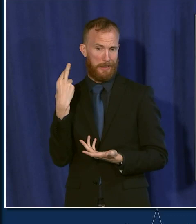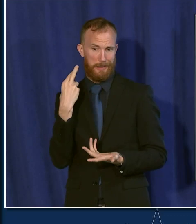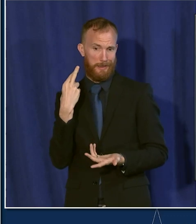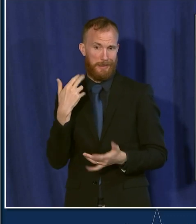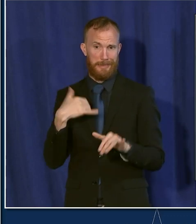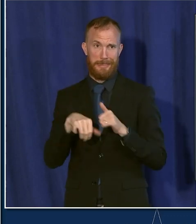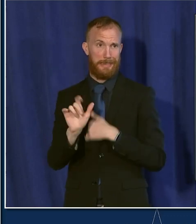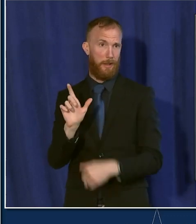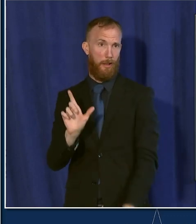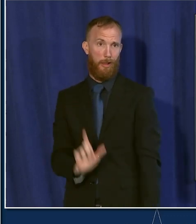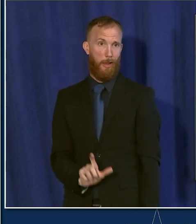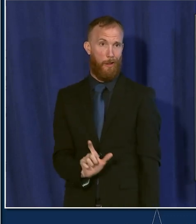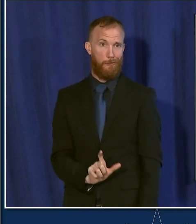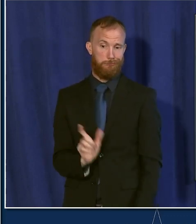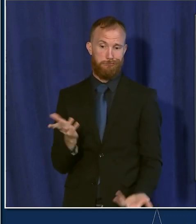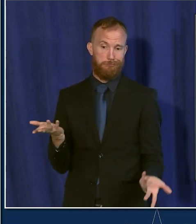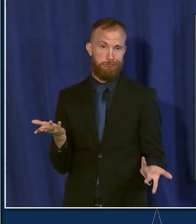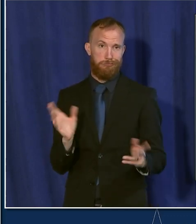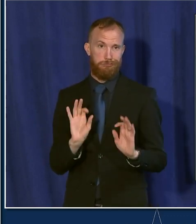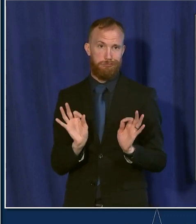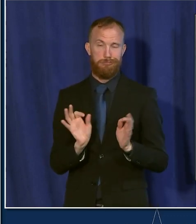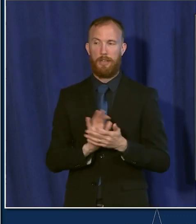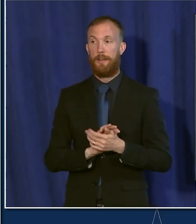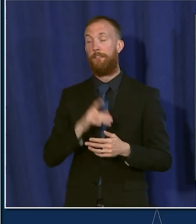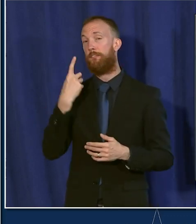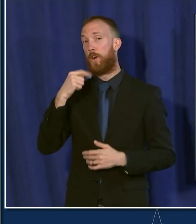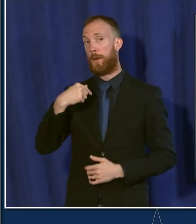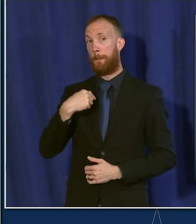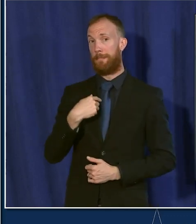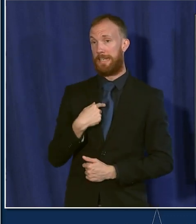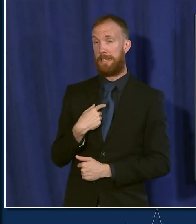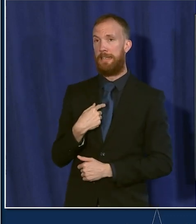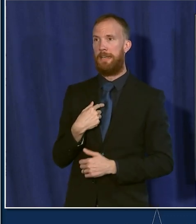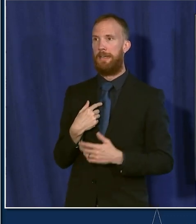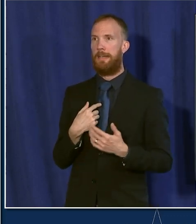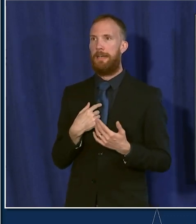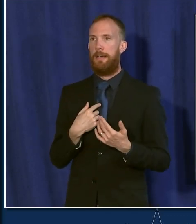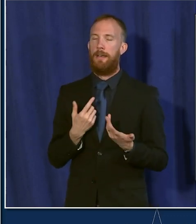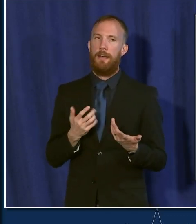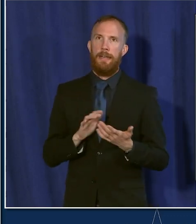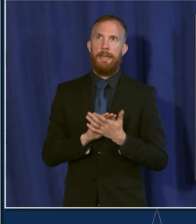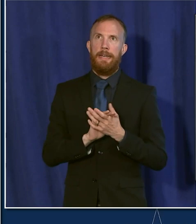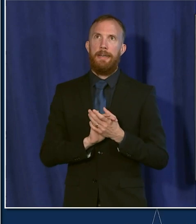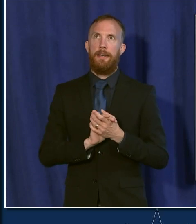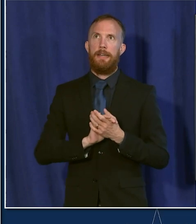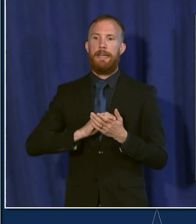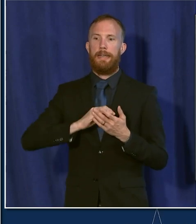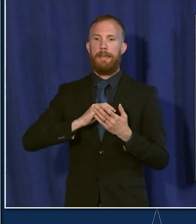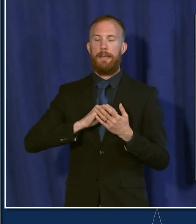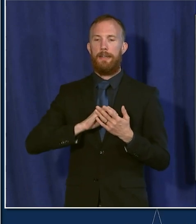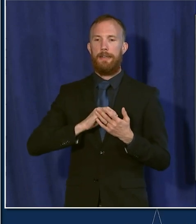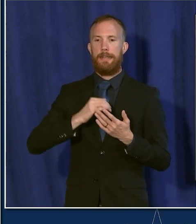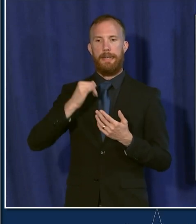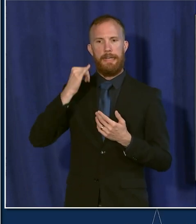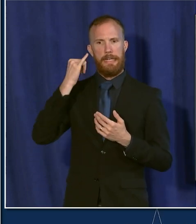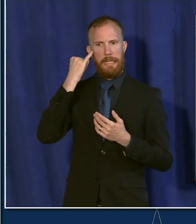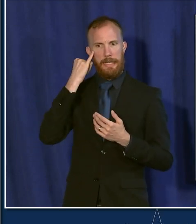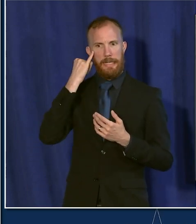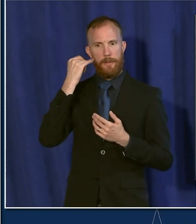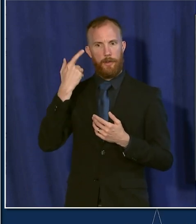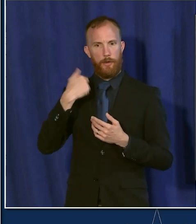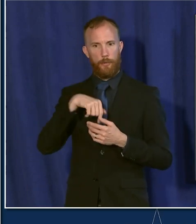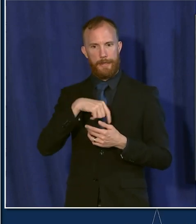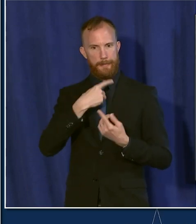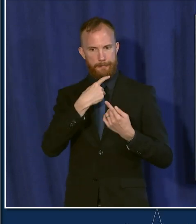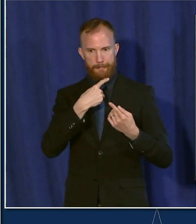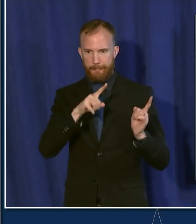at this point. And for me, I really want to use, if we make that particularly a mask mandate, that's